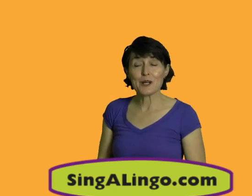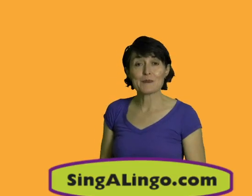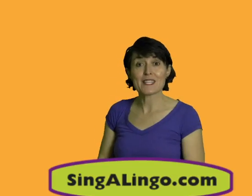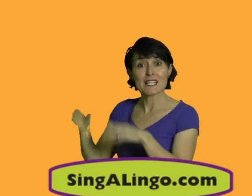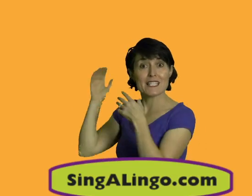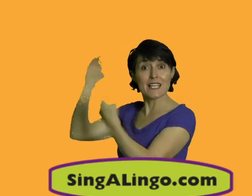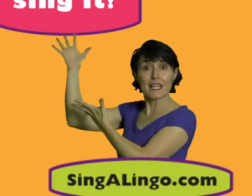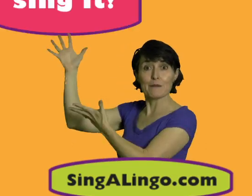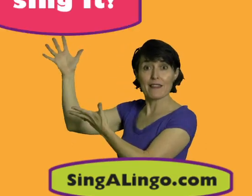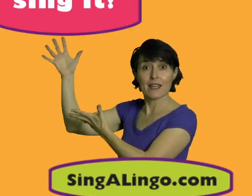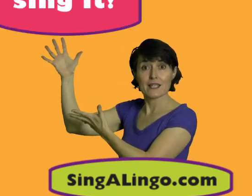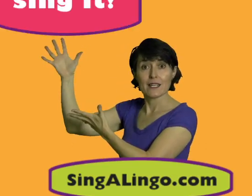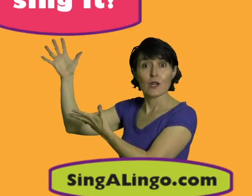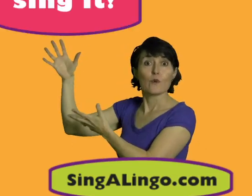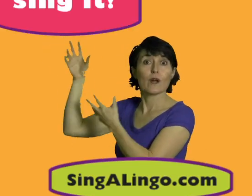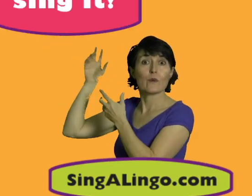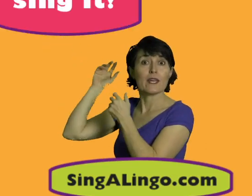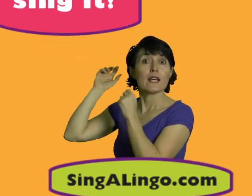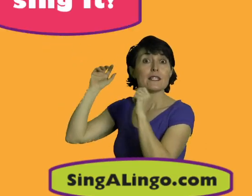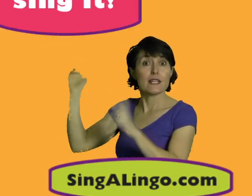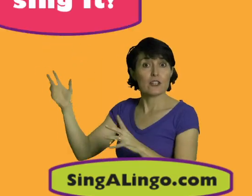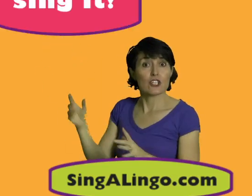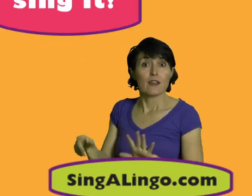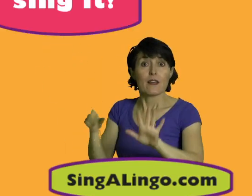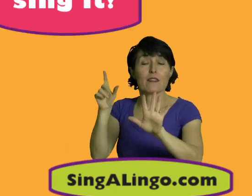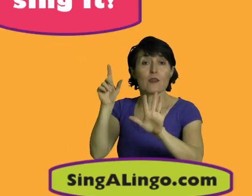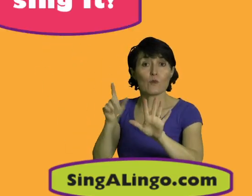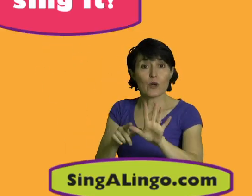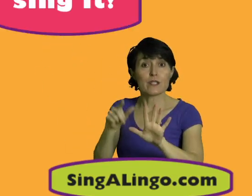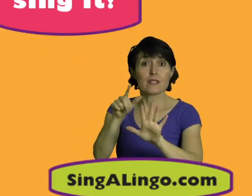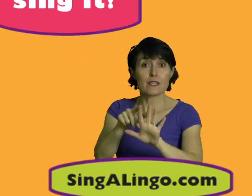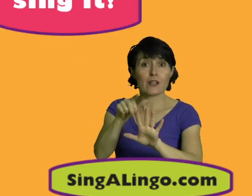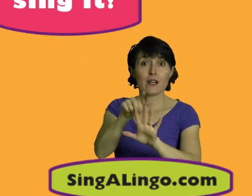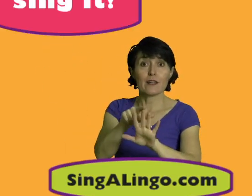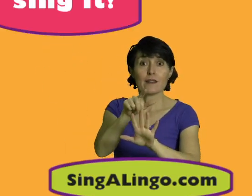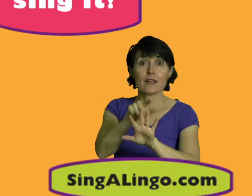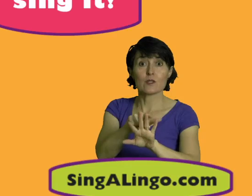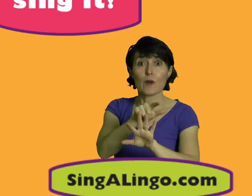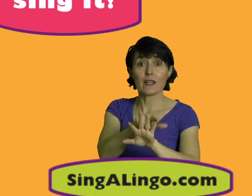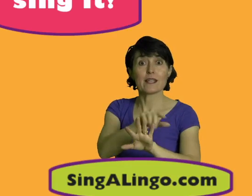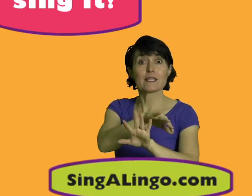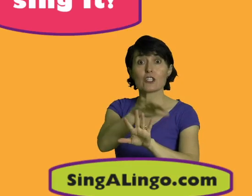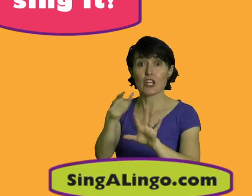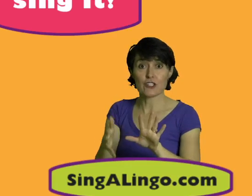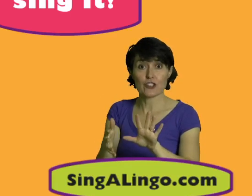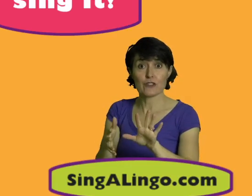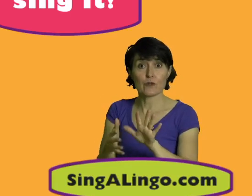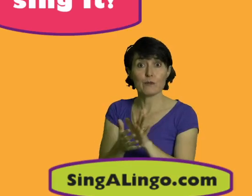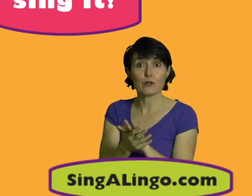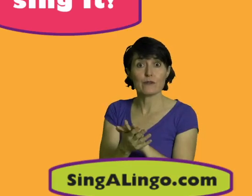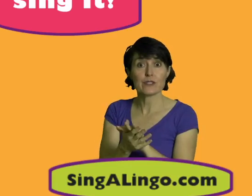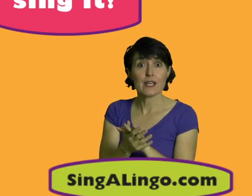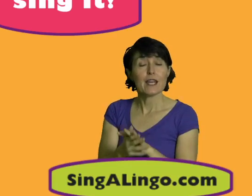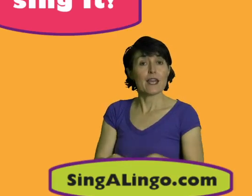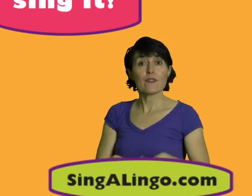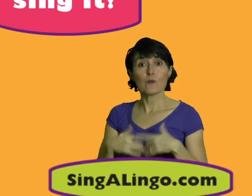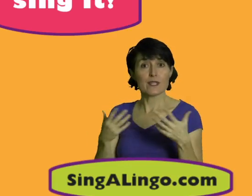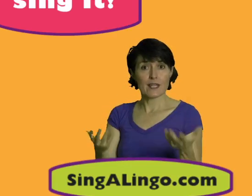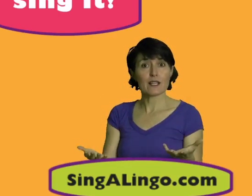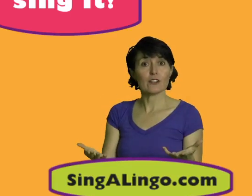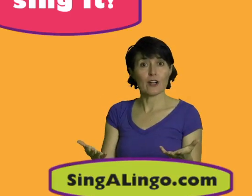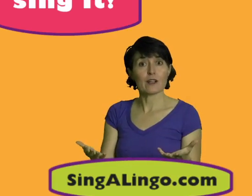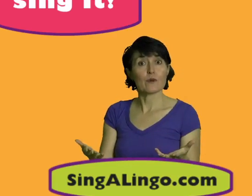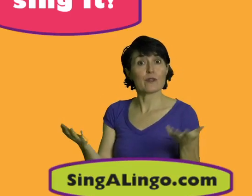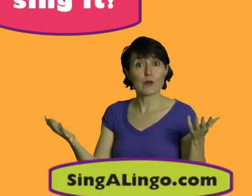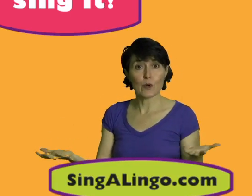Here comes the sing it method, where we teach the words to the song as well as the gestures or moves. And